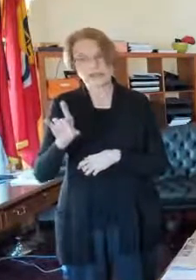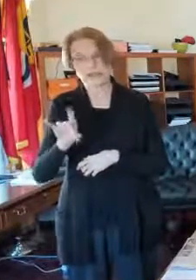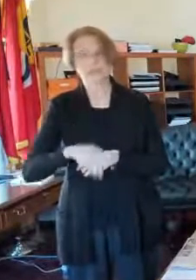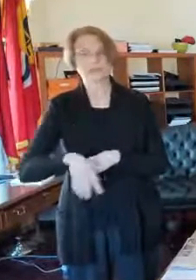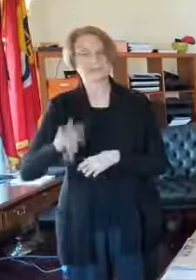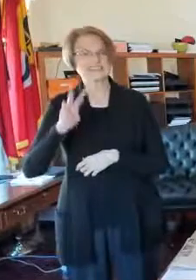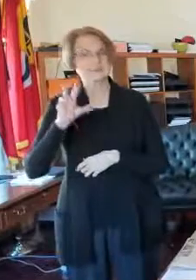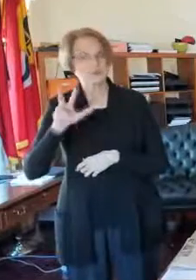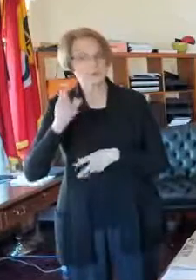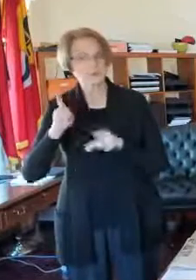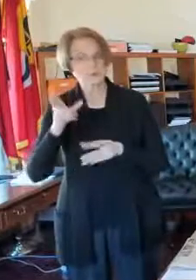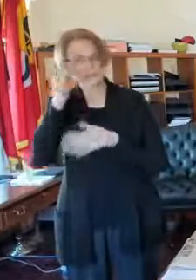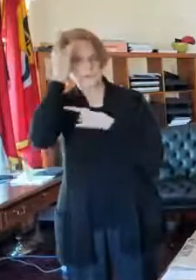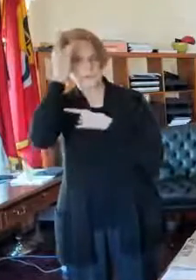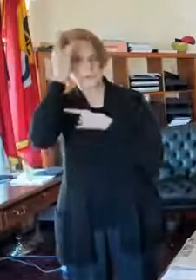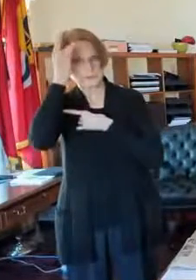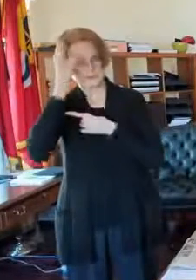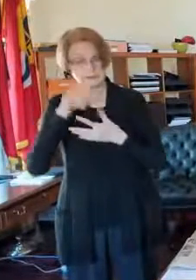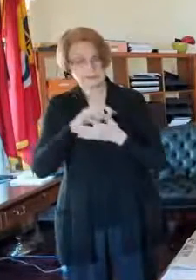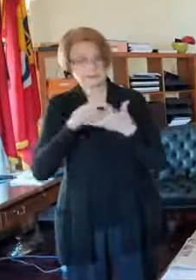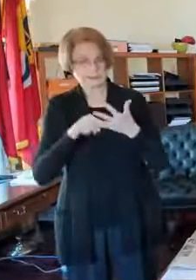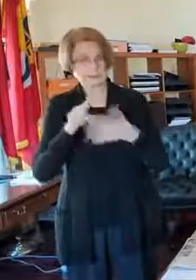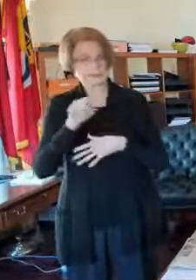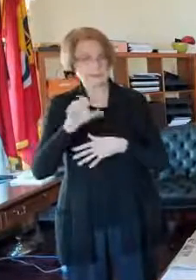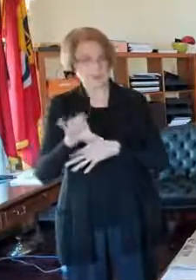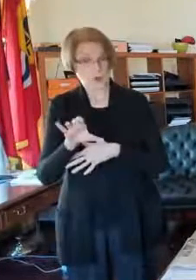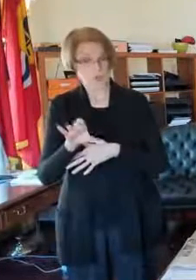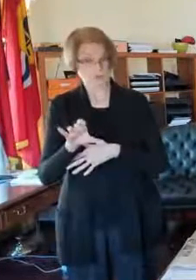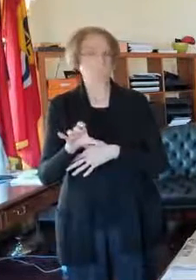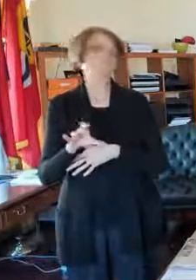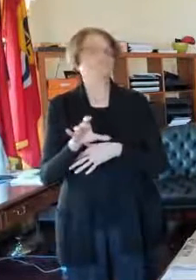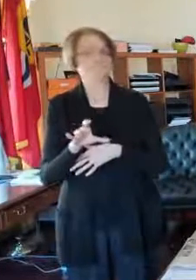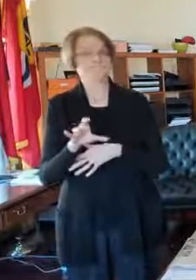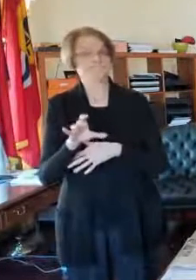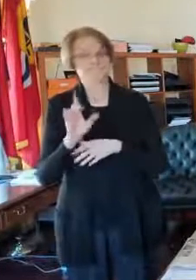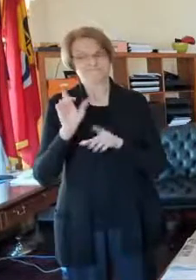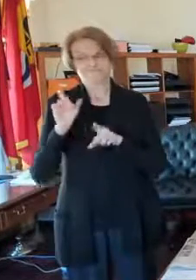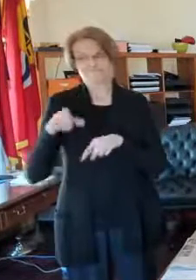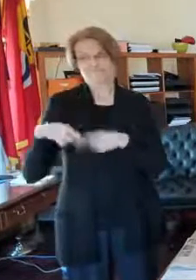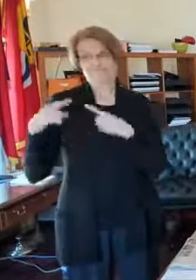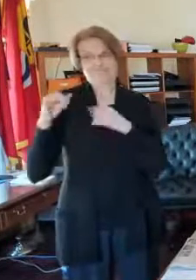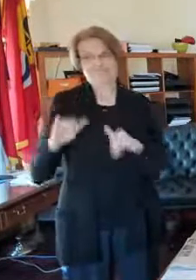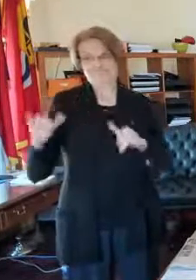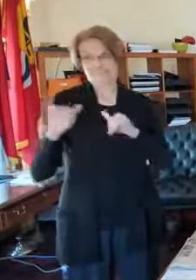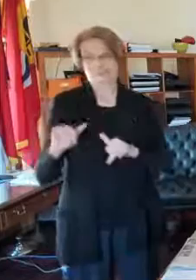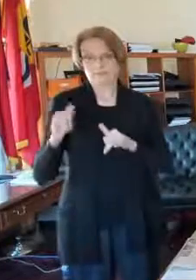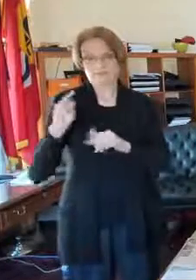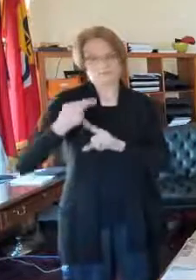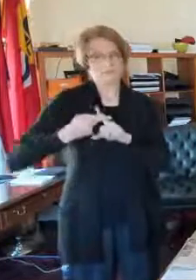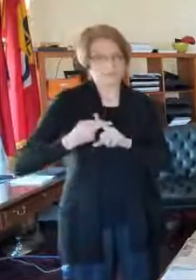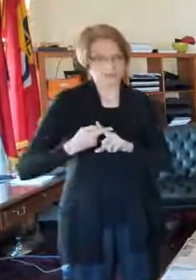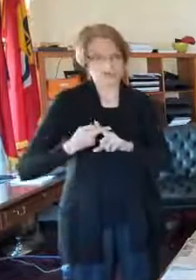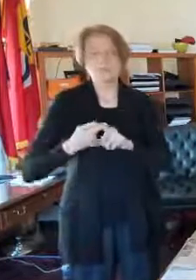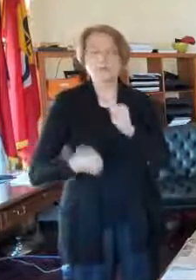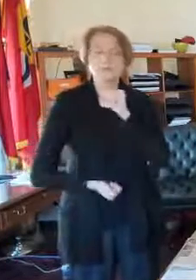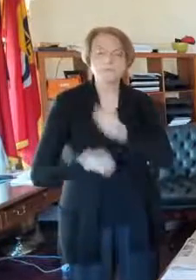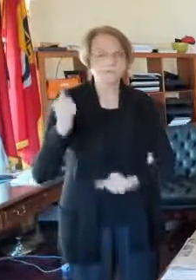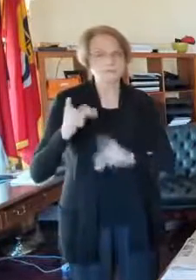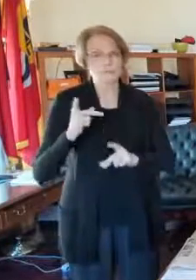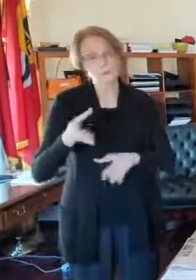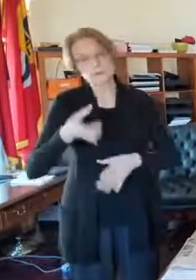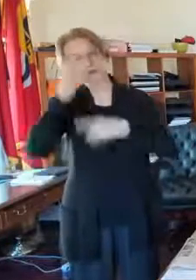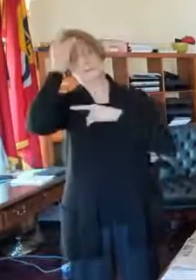63. These zip codes have pretty consistently over the last few months had the highest number of